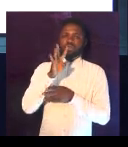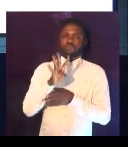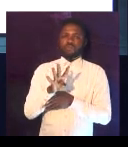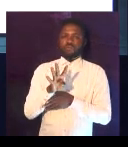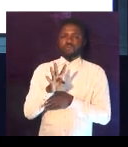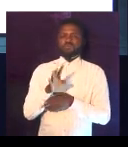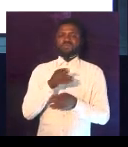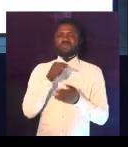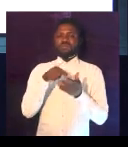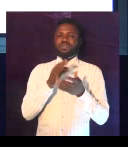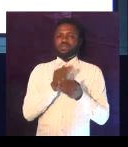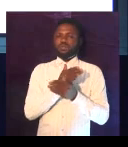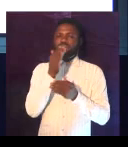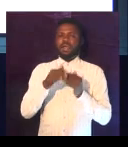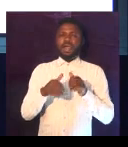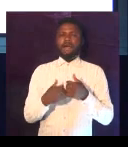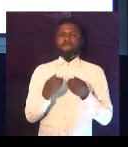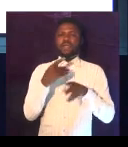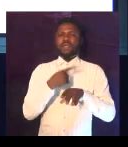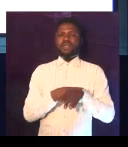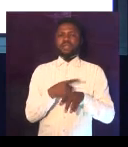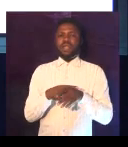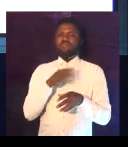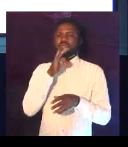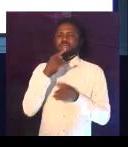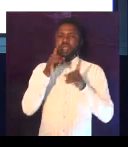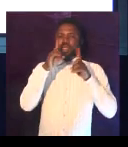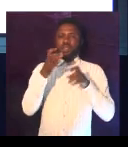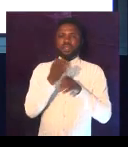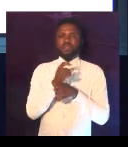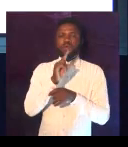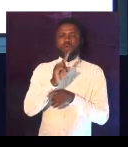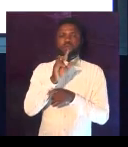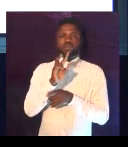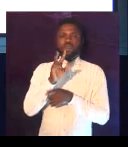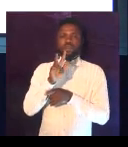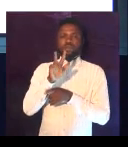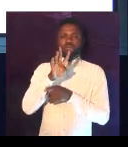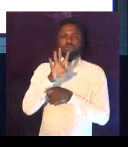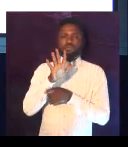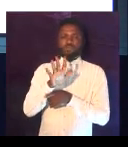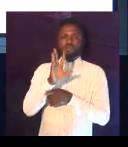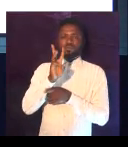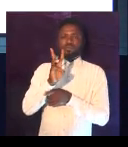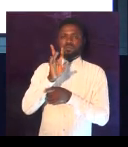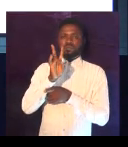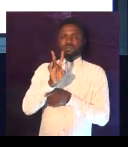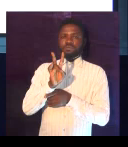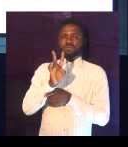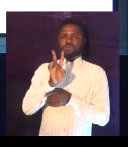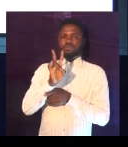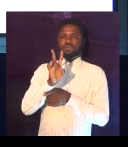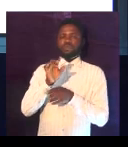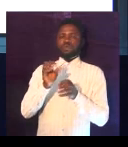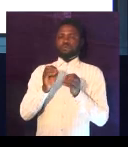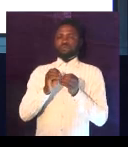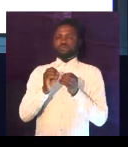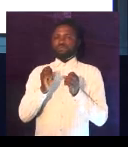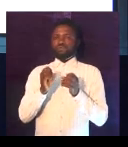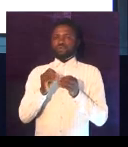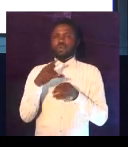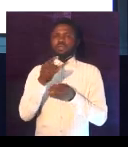574. This is the total pulse rate. But how many times were the tests taken? 1, 2, 3, 4, 5, 6,